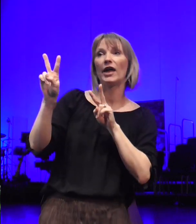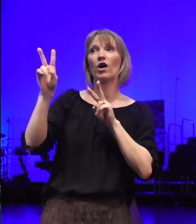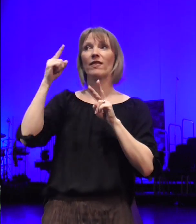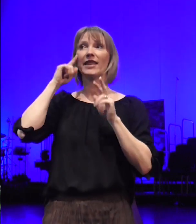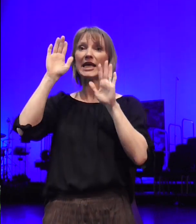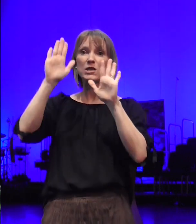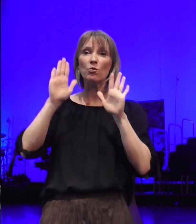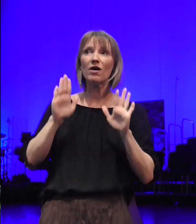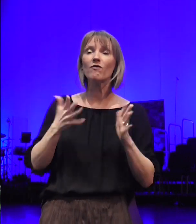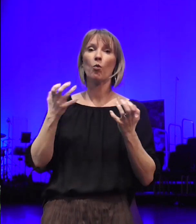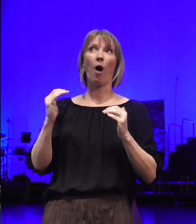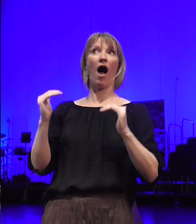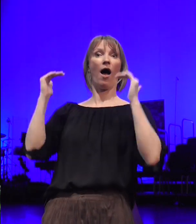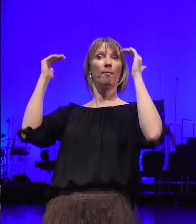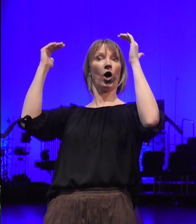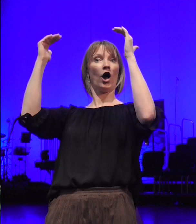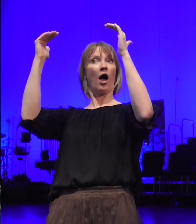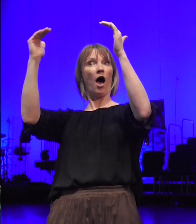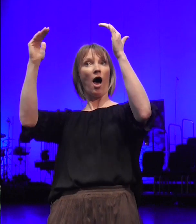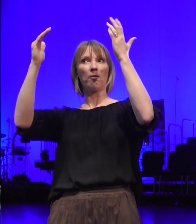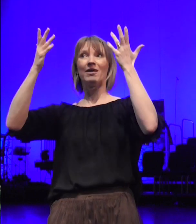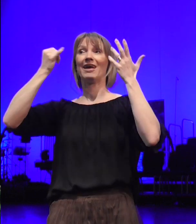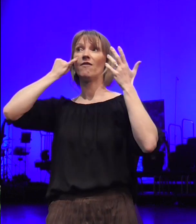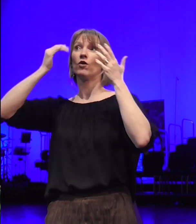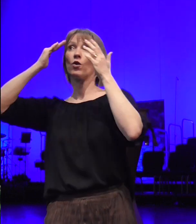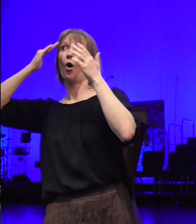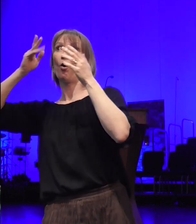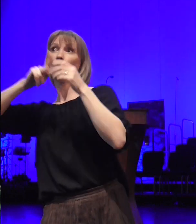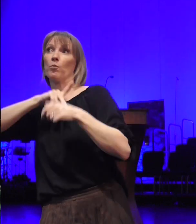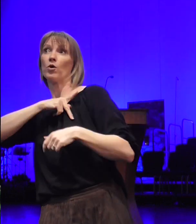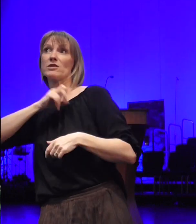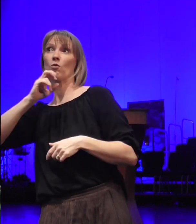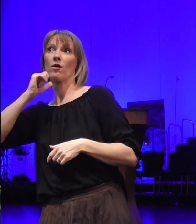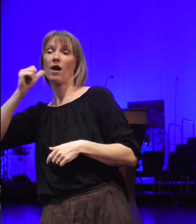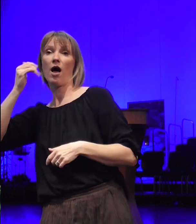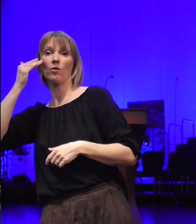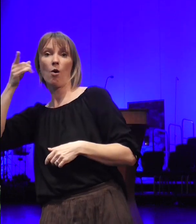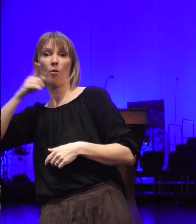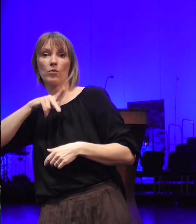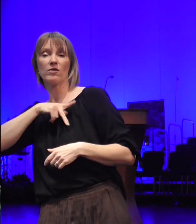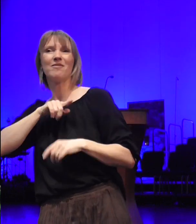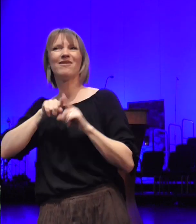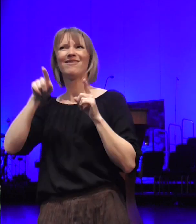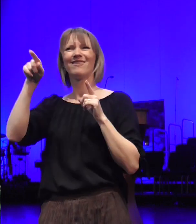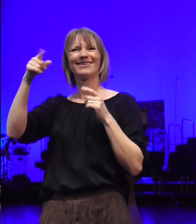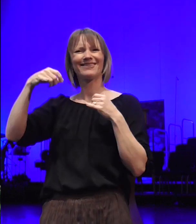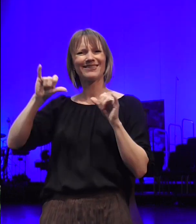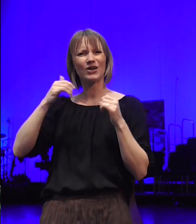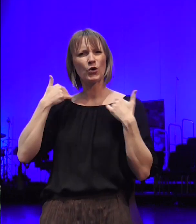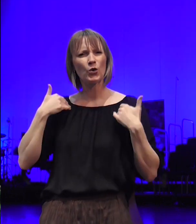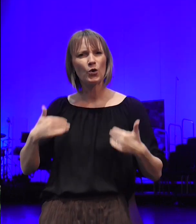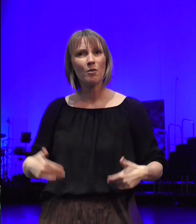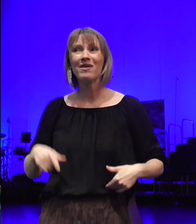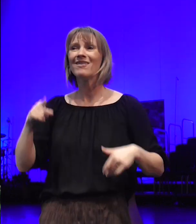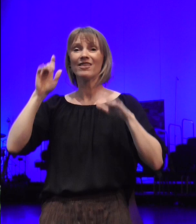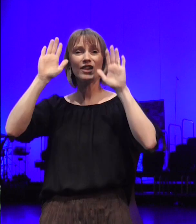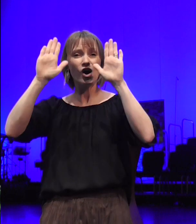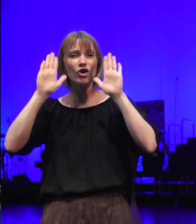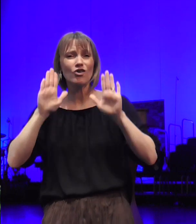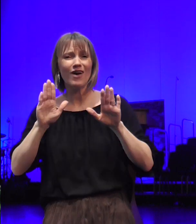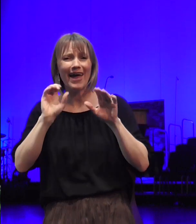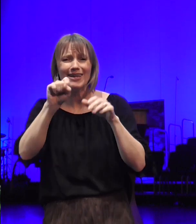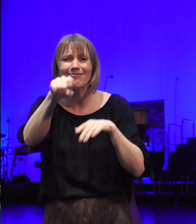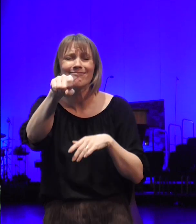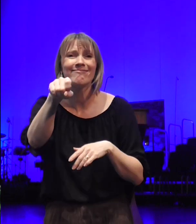wonderful, want to put up on a pedestal, that whether we know them personally or not, is that they are human. They are great and magnificent, and